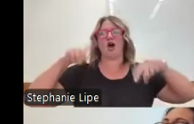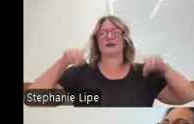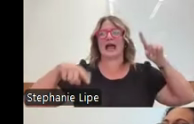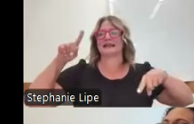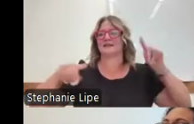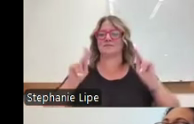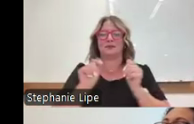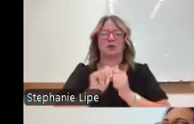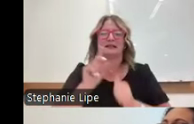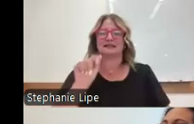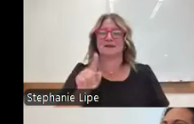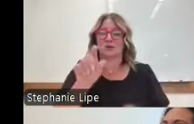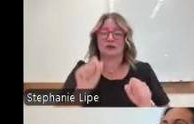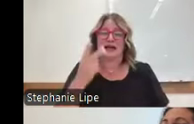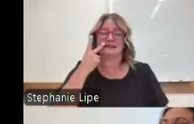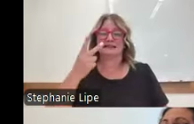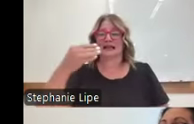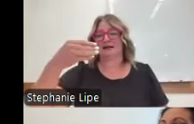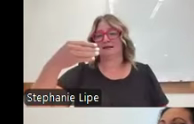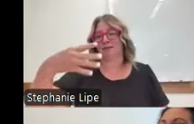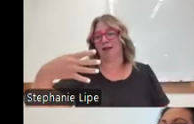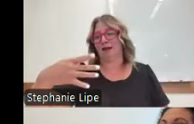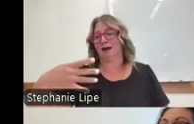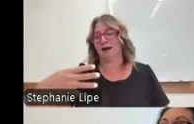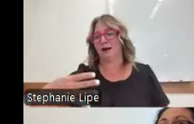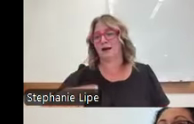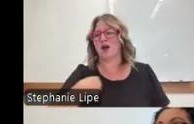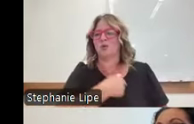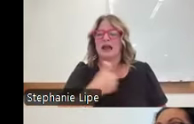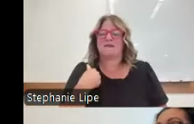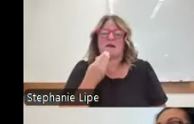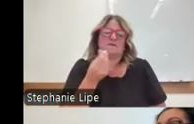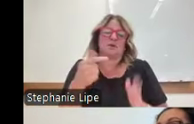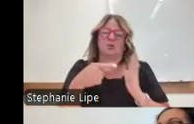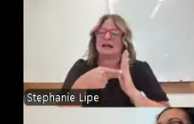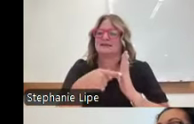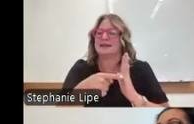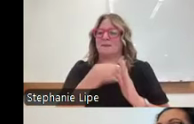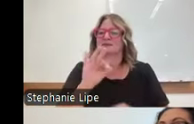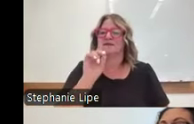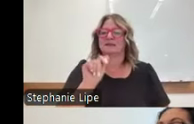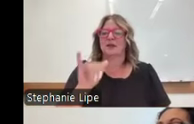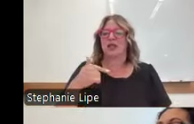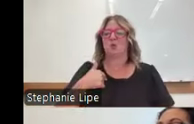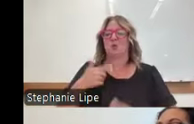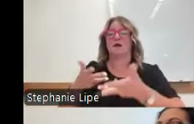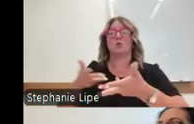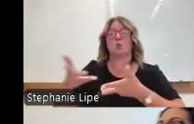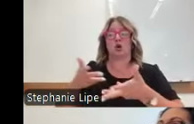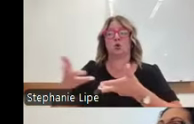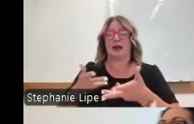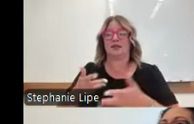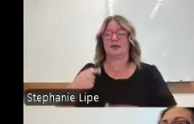We serve all different individuals' disabilities, as you can see from the list of with reality. We have some